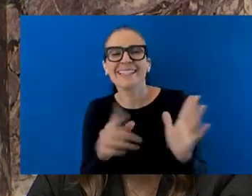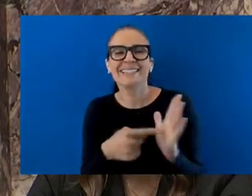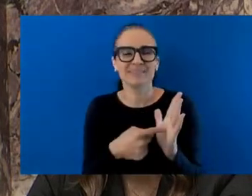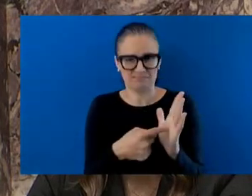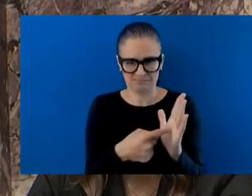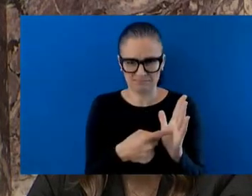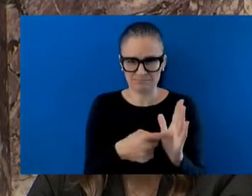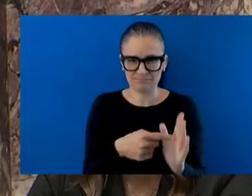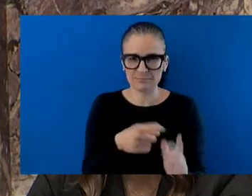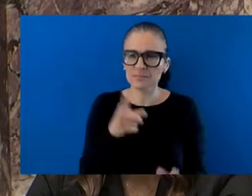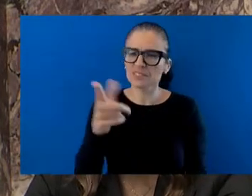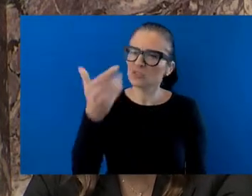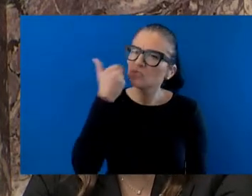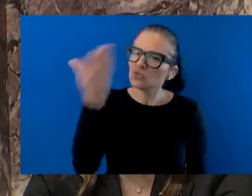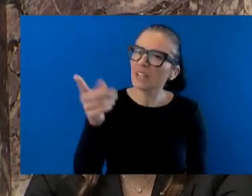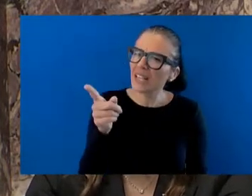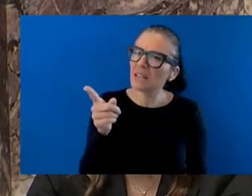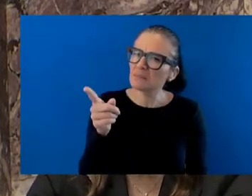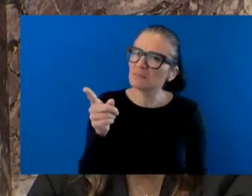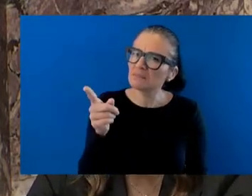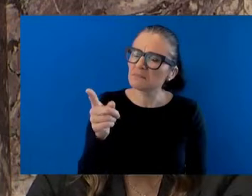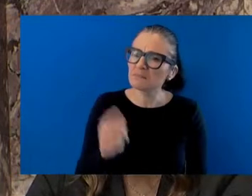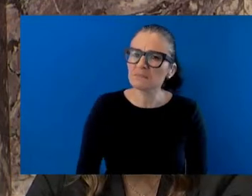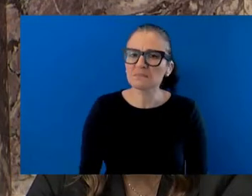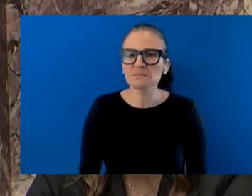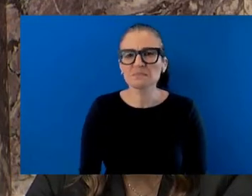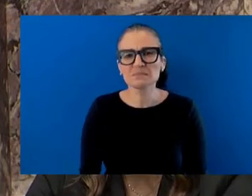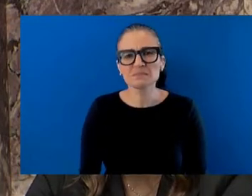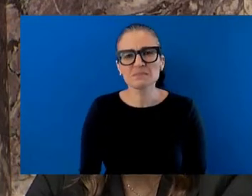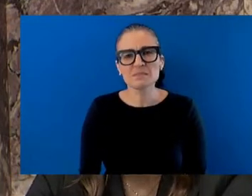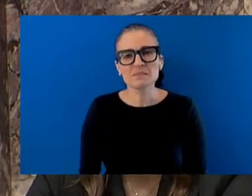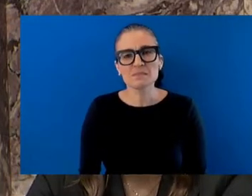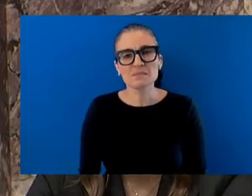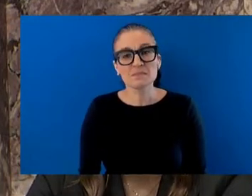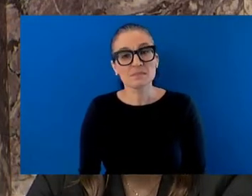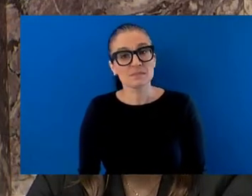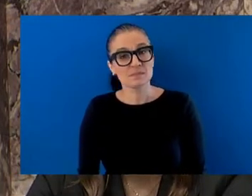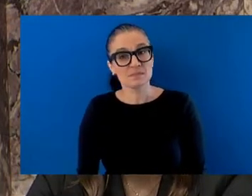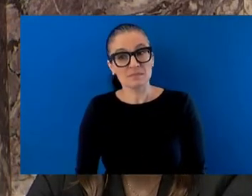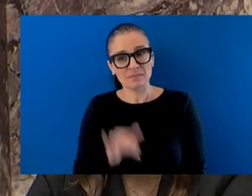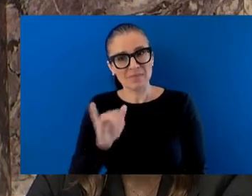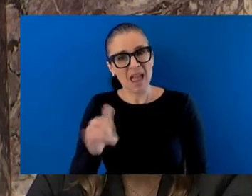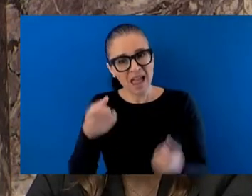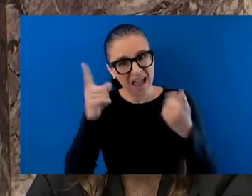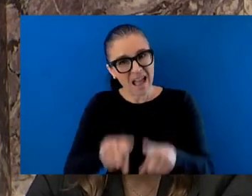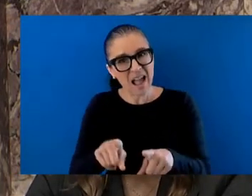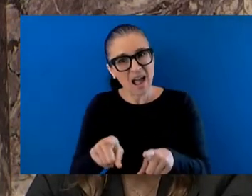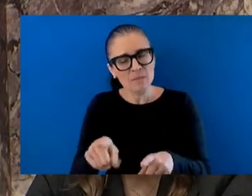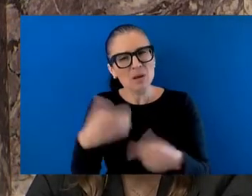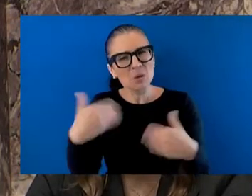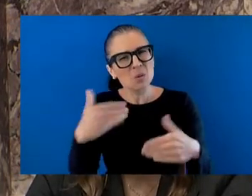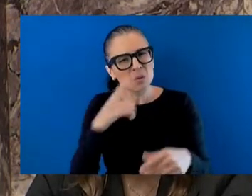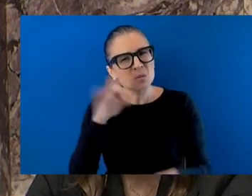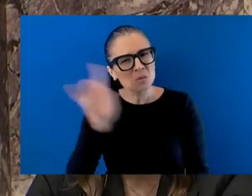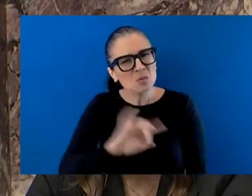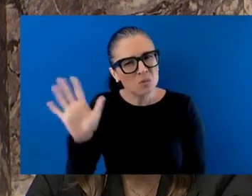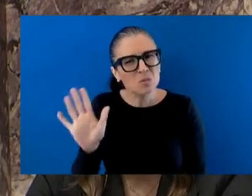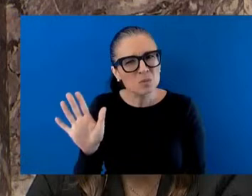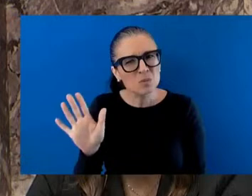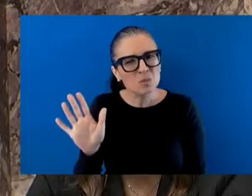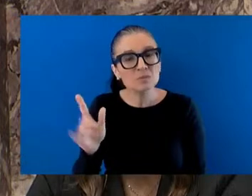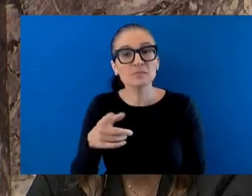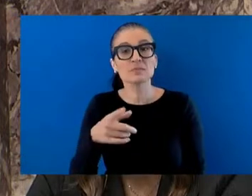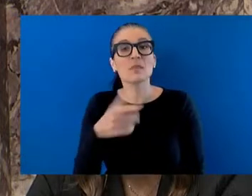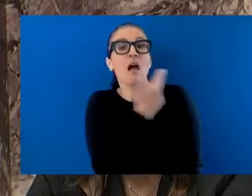It has gotten so bad that Victoria General Hospital has been forced to install safety alarms in